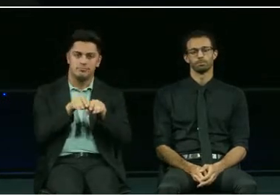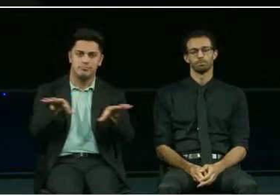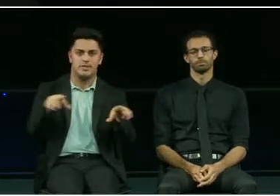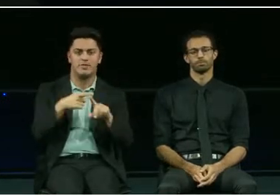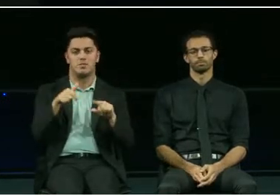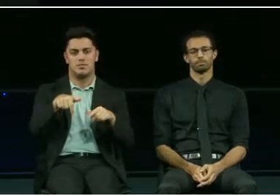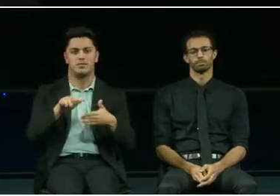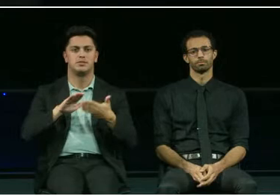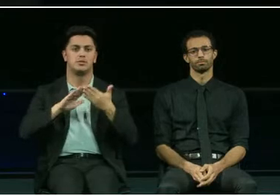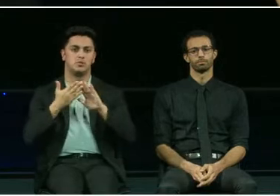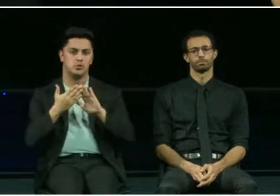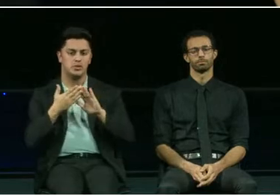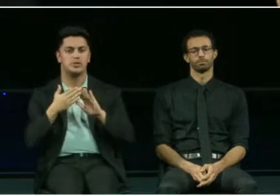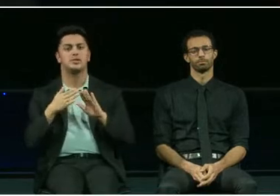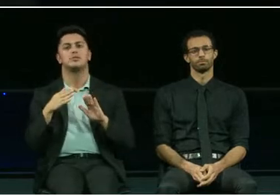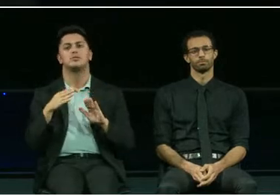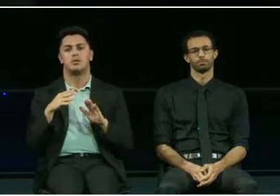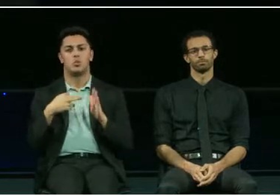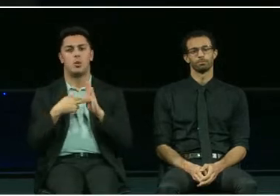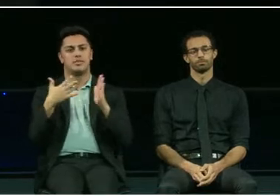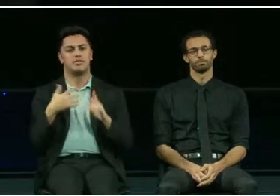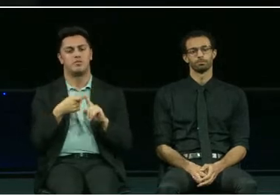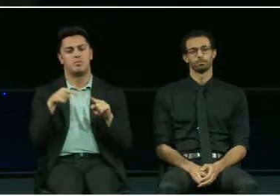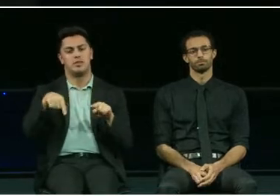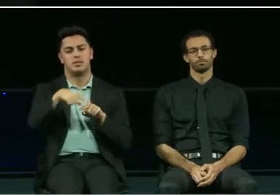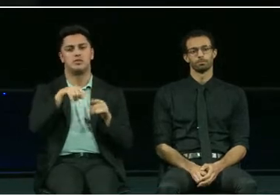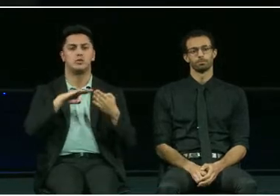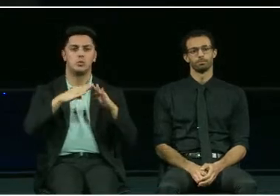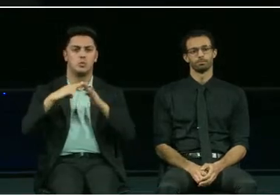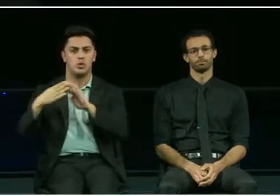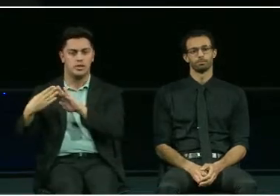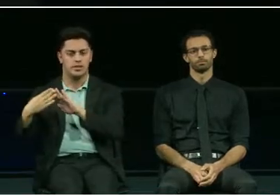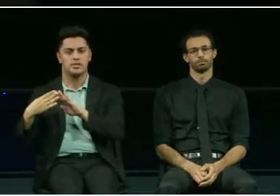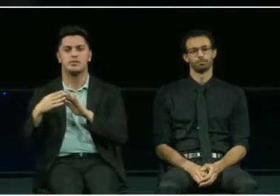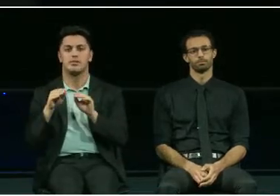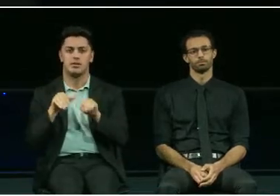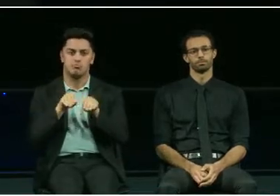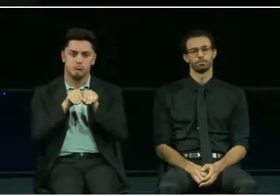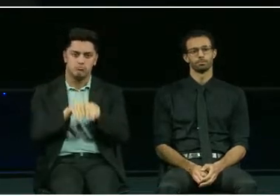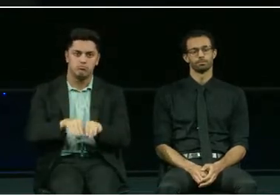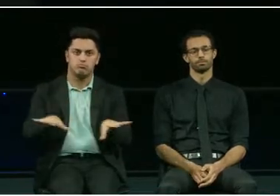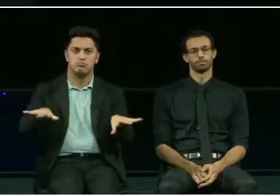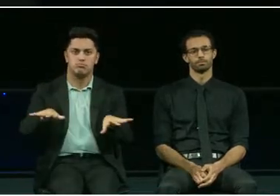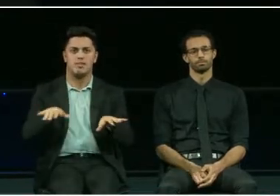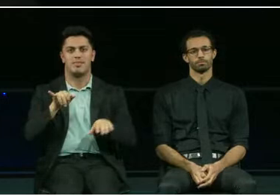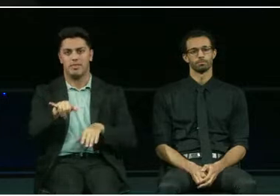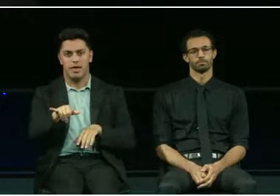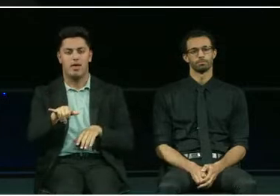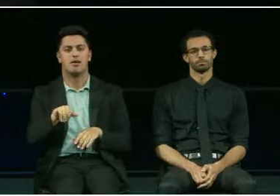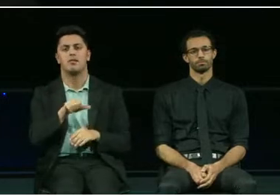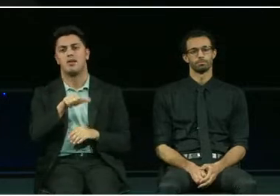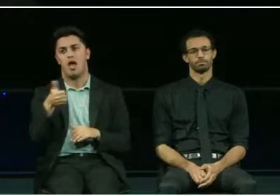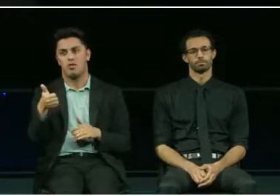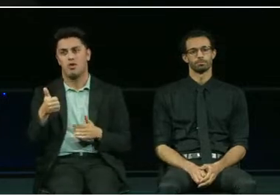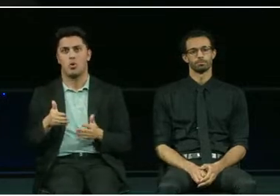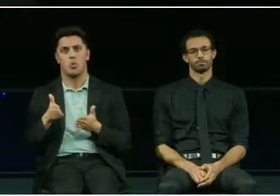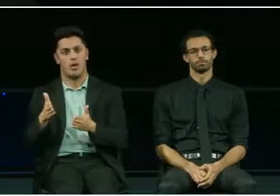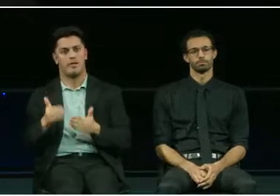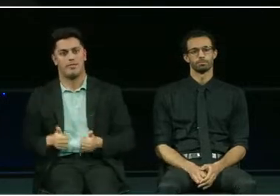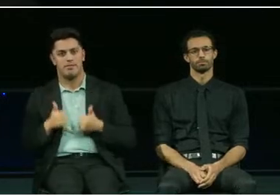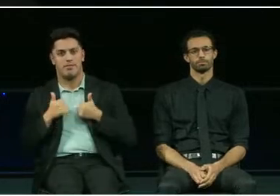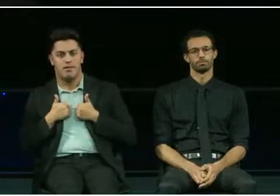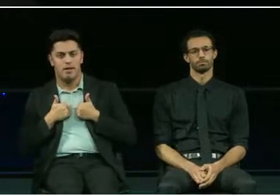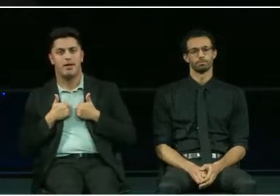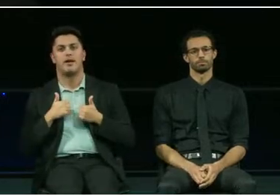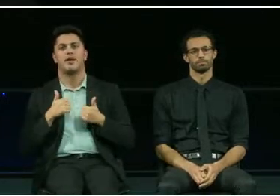these communities, from representatives of these communities that can channel that other way of being, that other way of